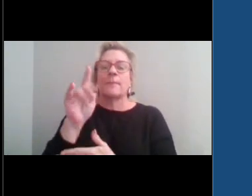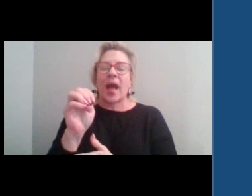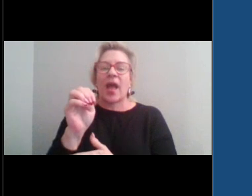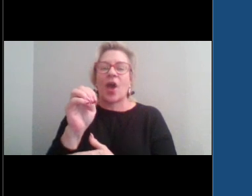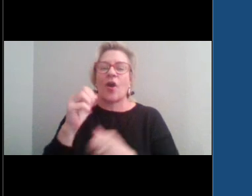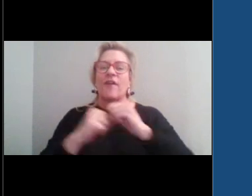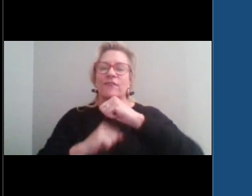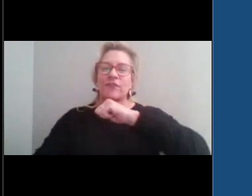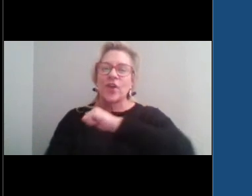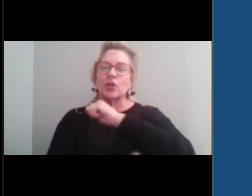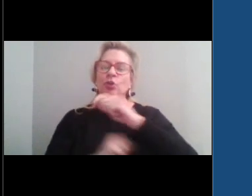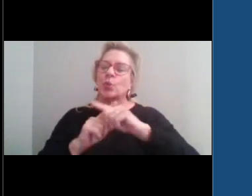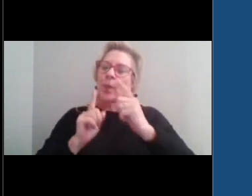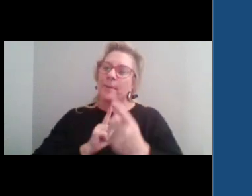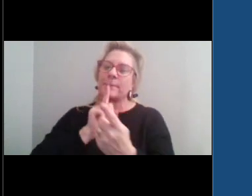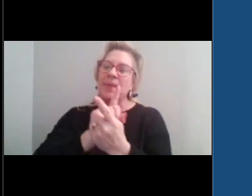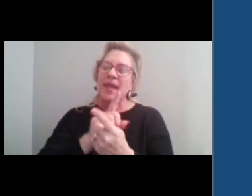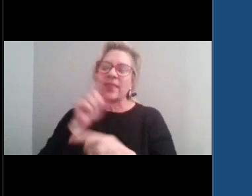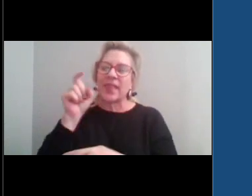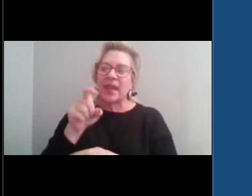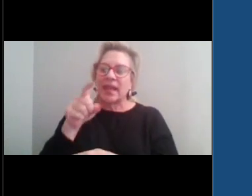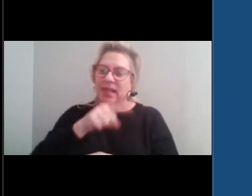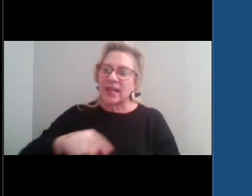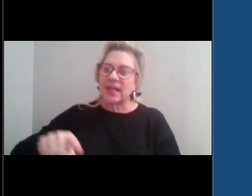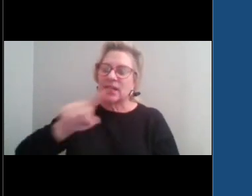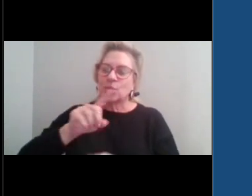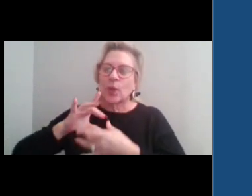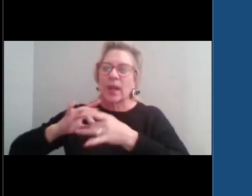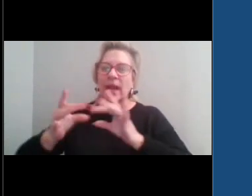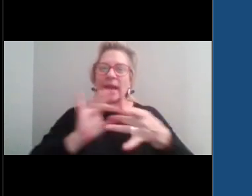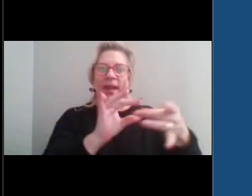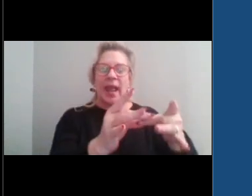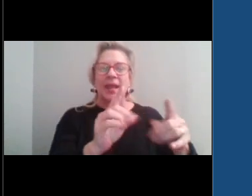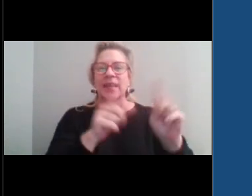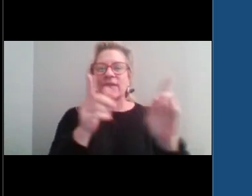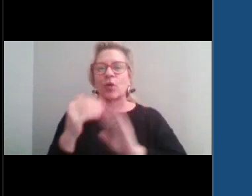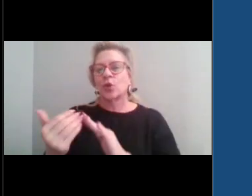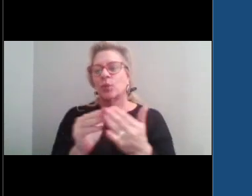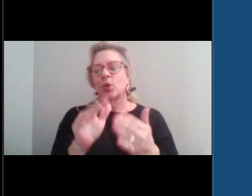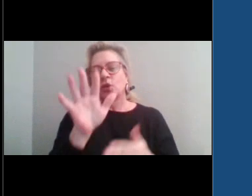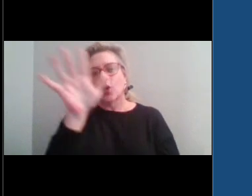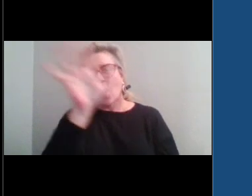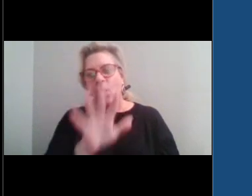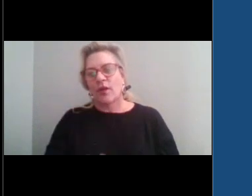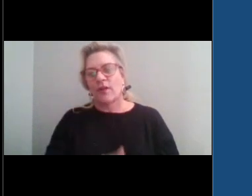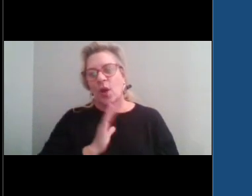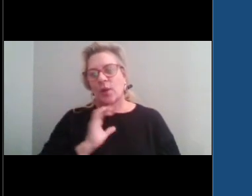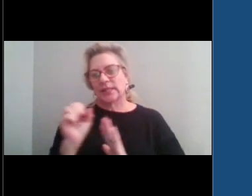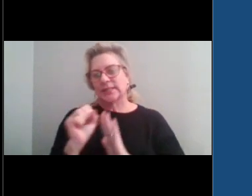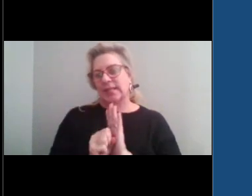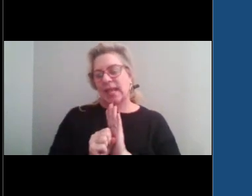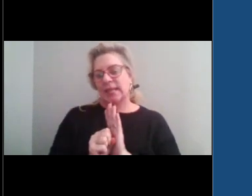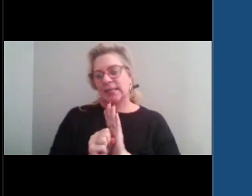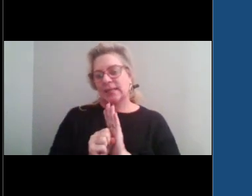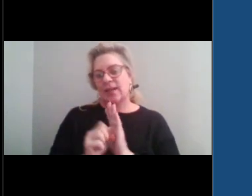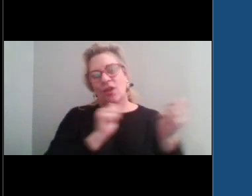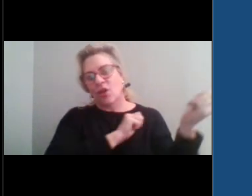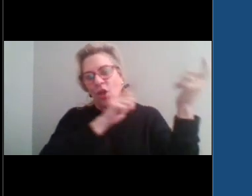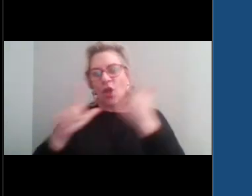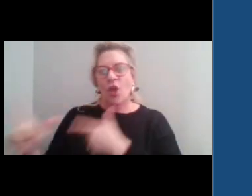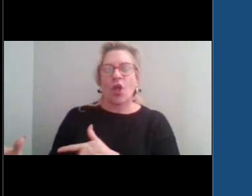meet the needs of and connect communities across our state. CDT, CPUC,